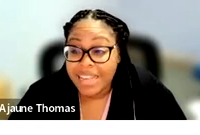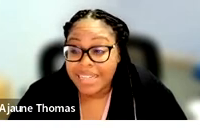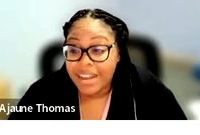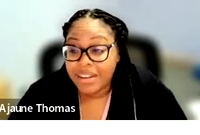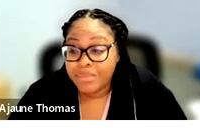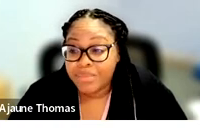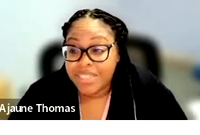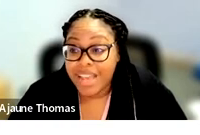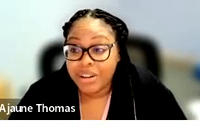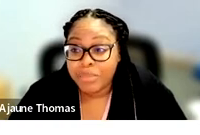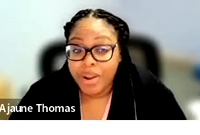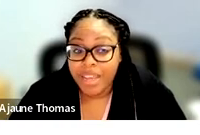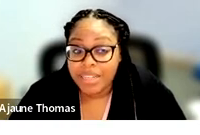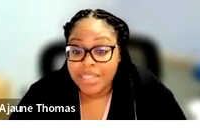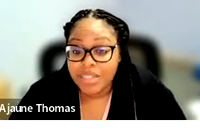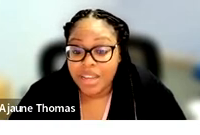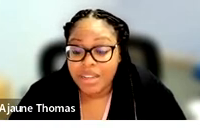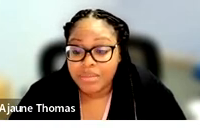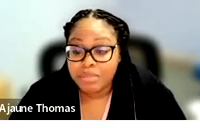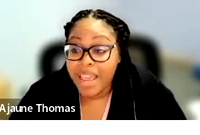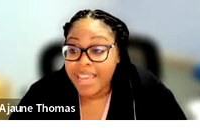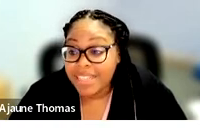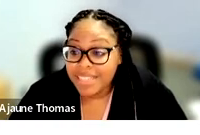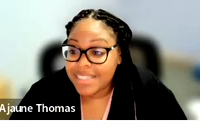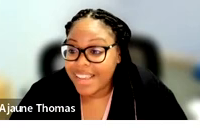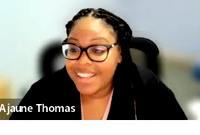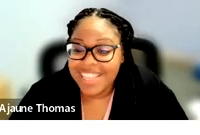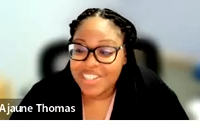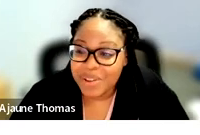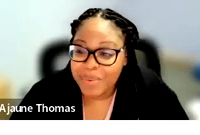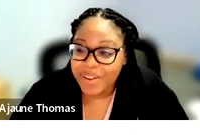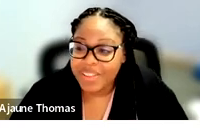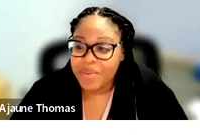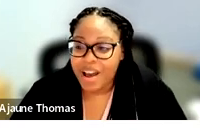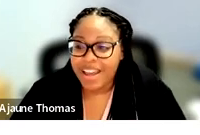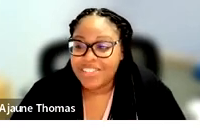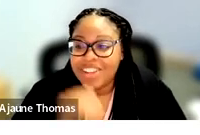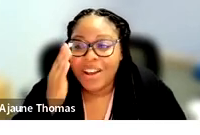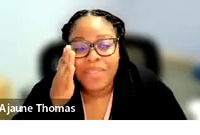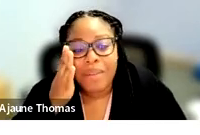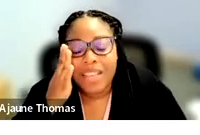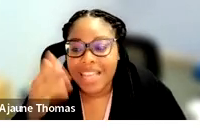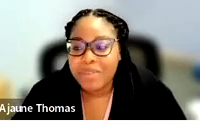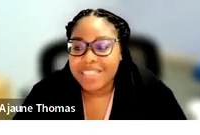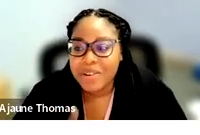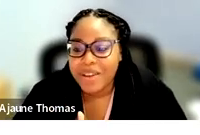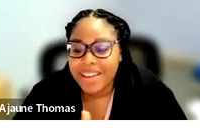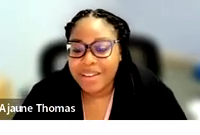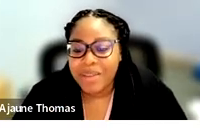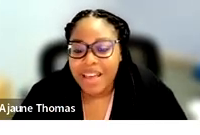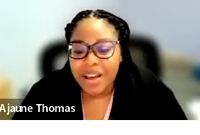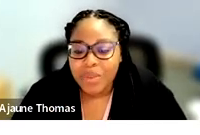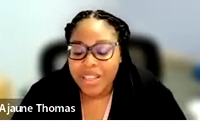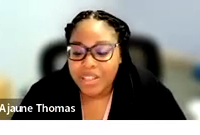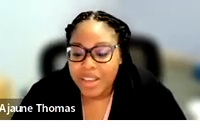like designer brand bands that you can put on the watch that makes that price go way